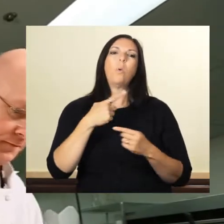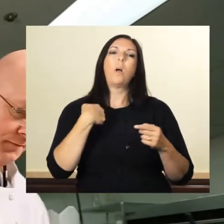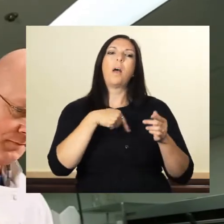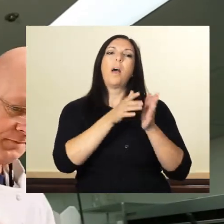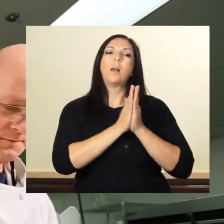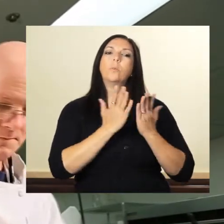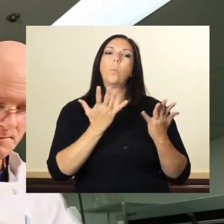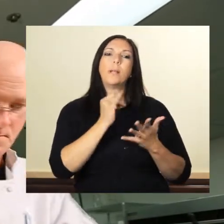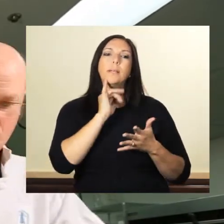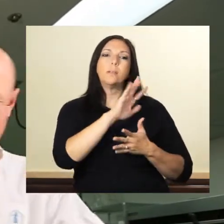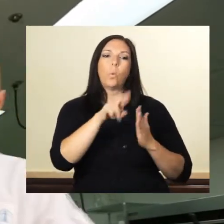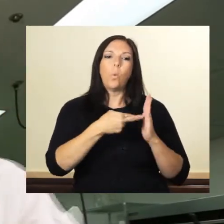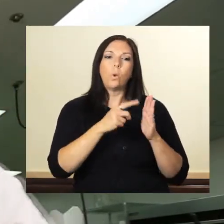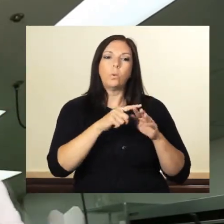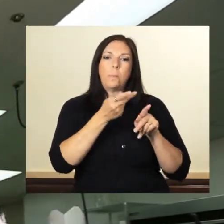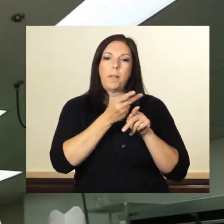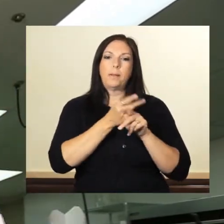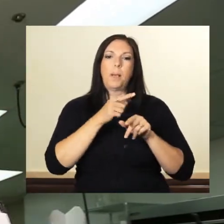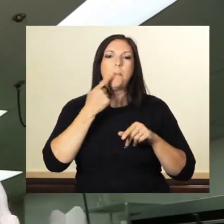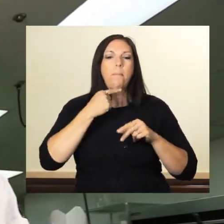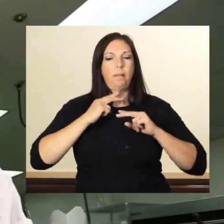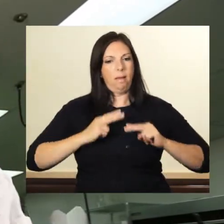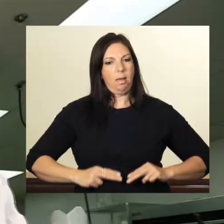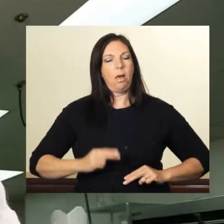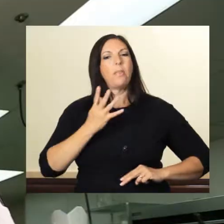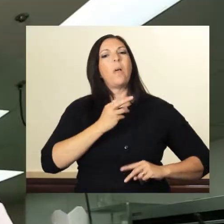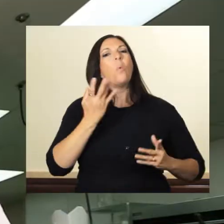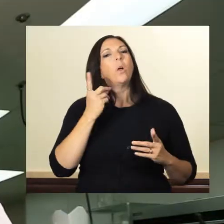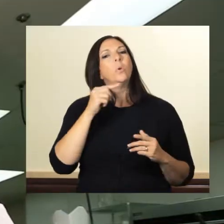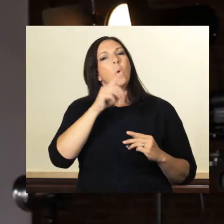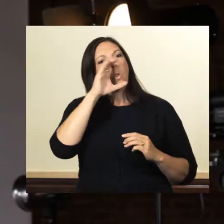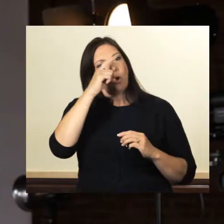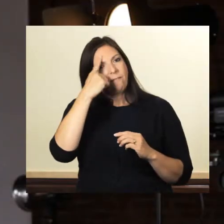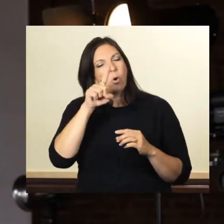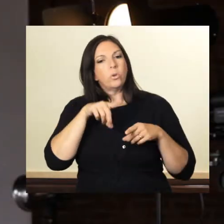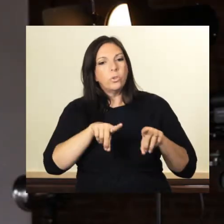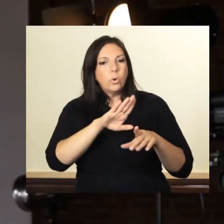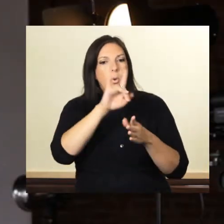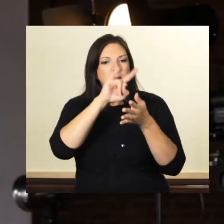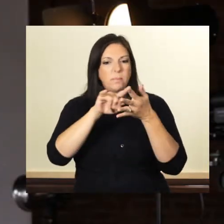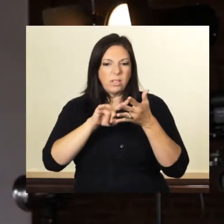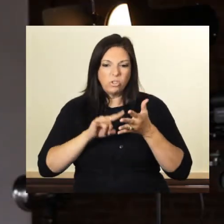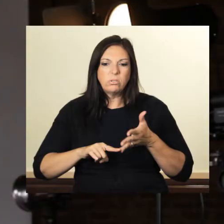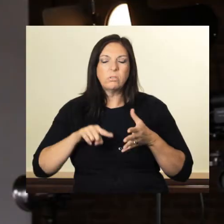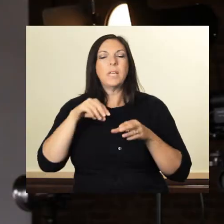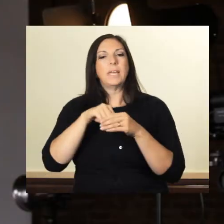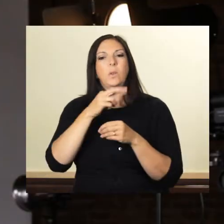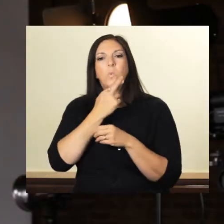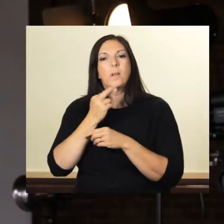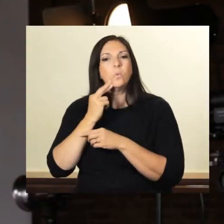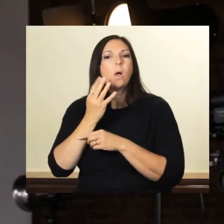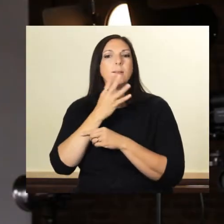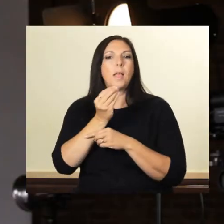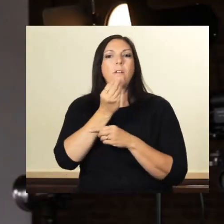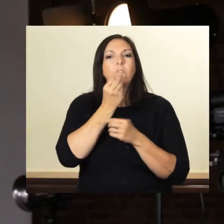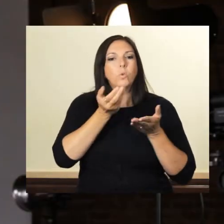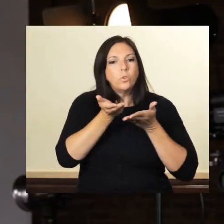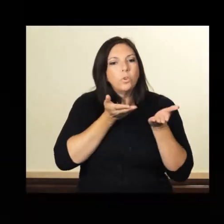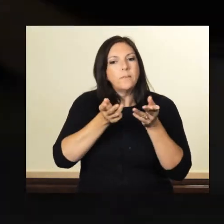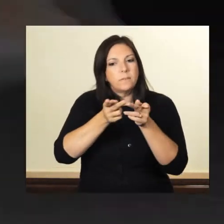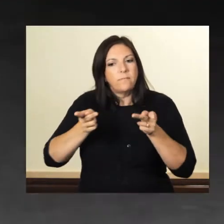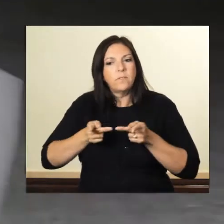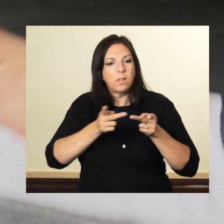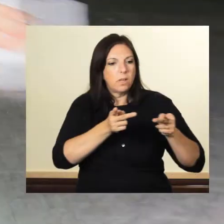us about his role in maintaining public health and what he looks for during his inspections of restaurants and food